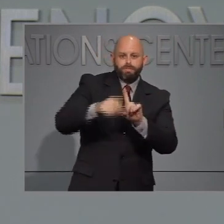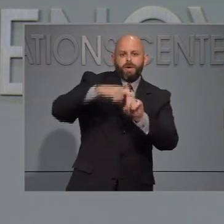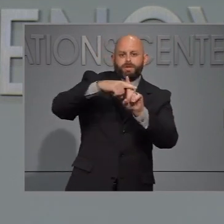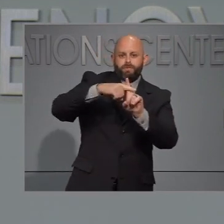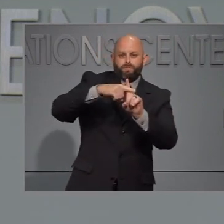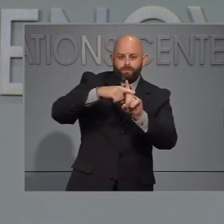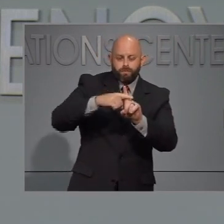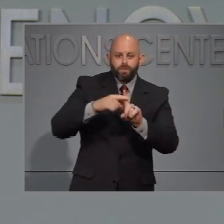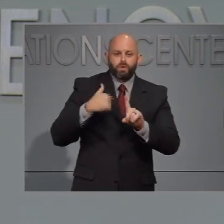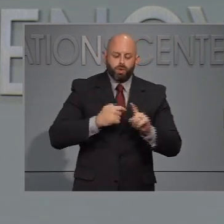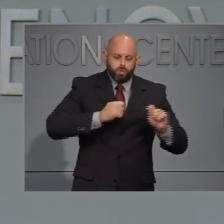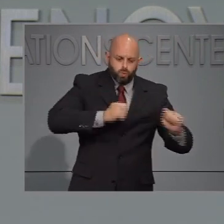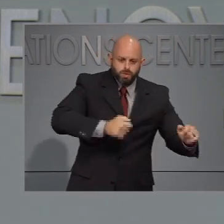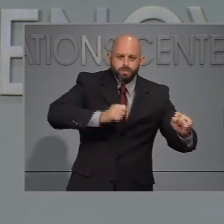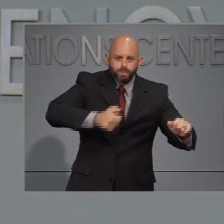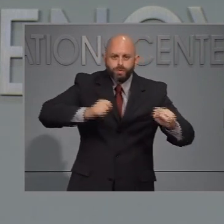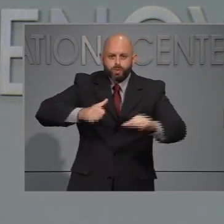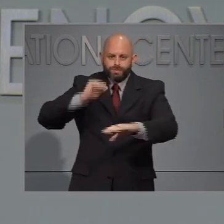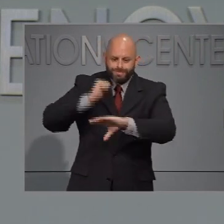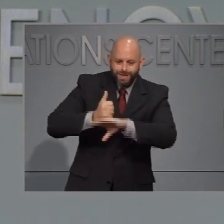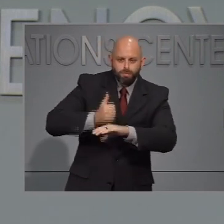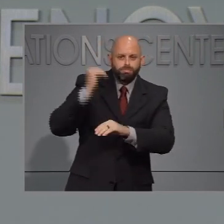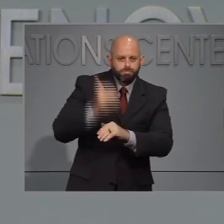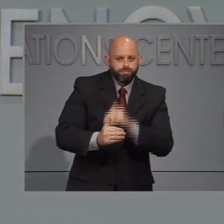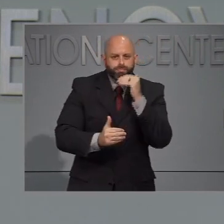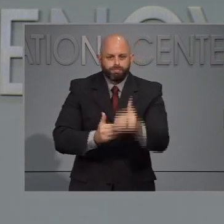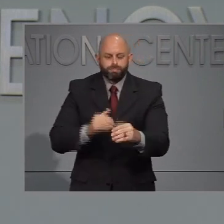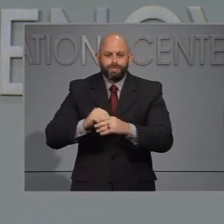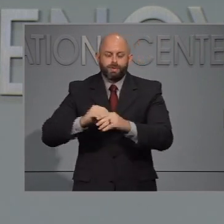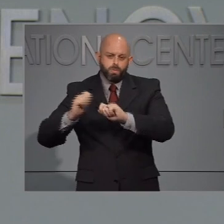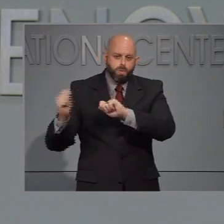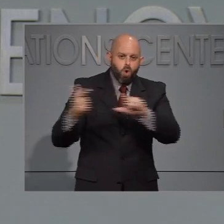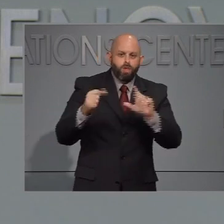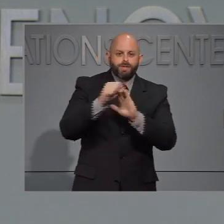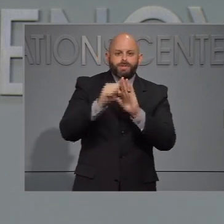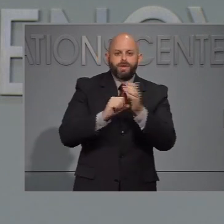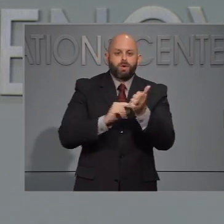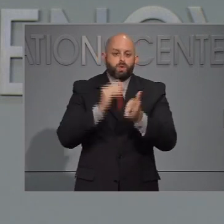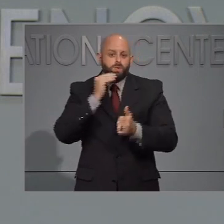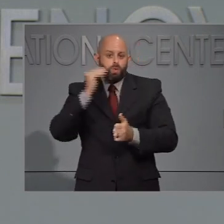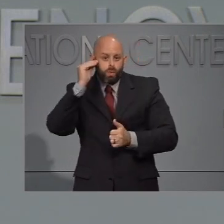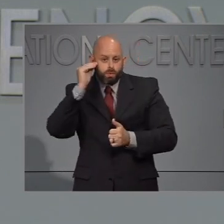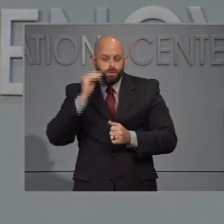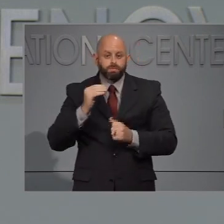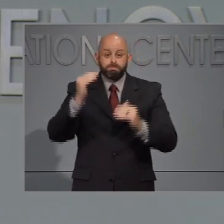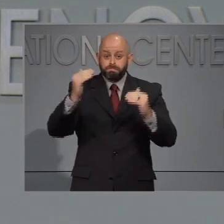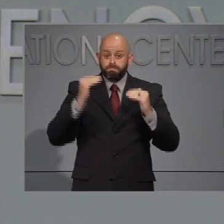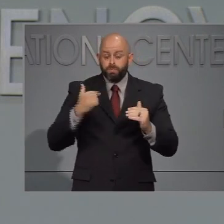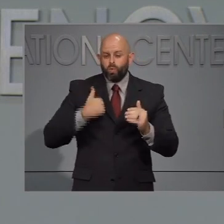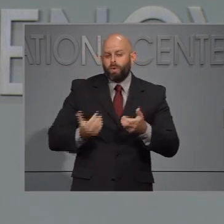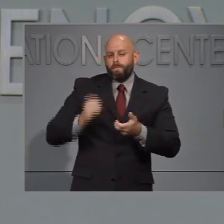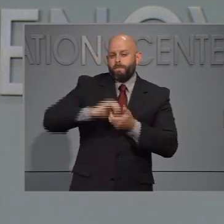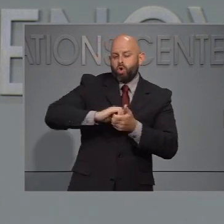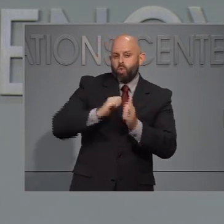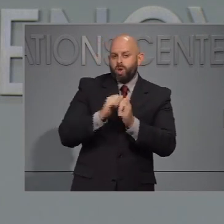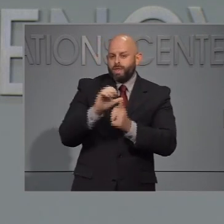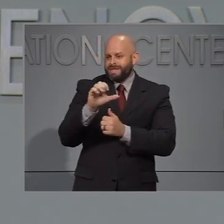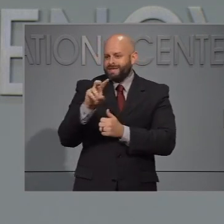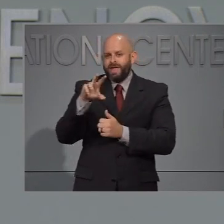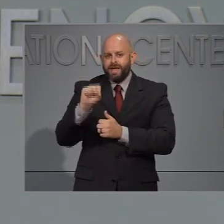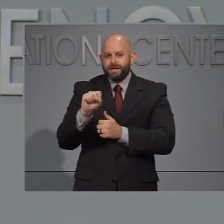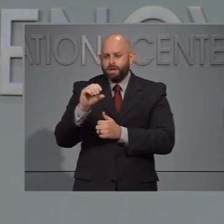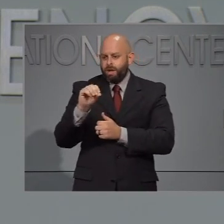state nursing homes, and then we partnered with CVS Omnicare for the state to facilitate not only